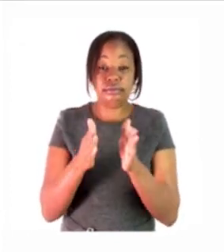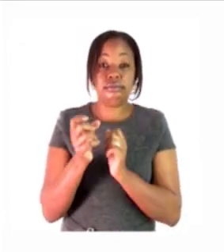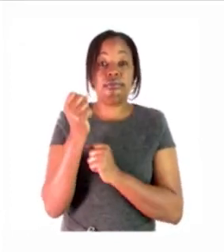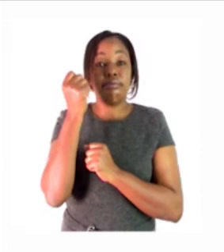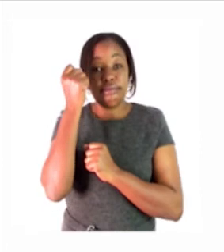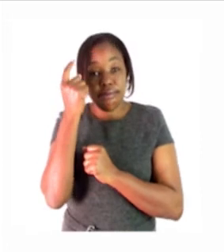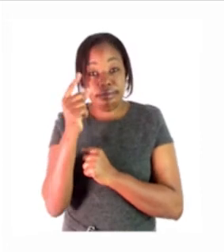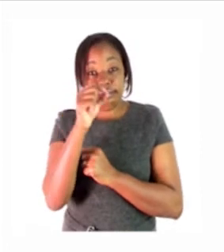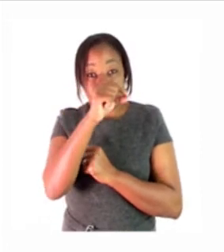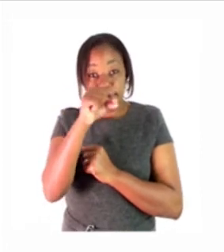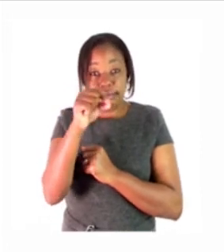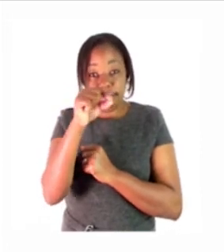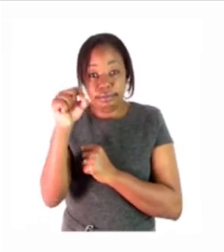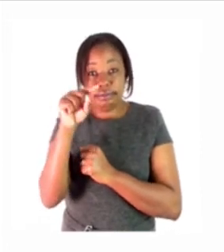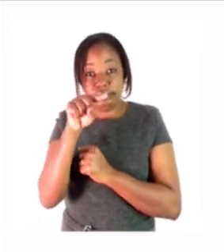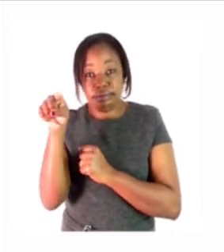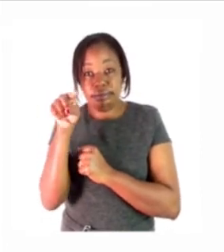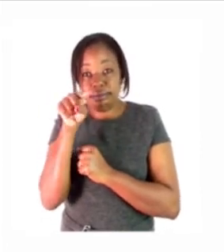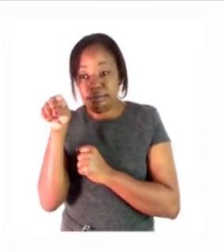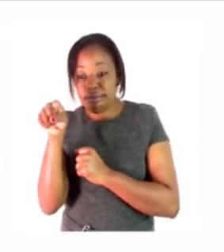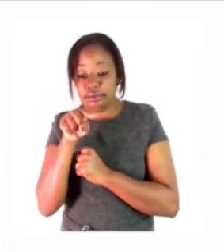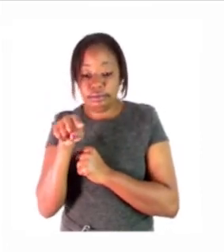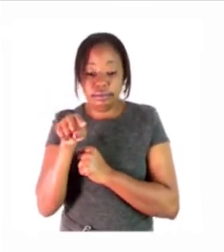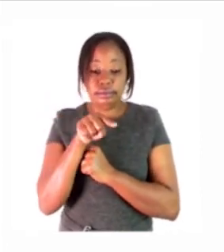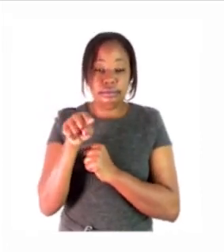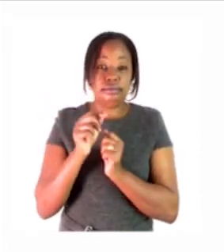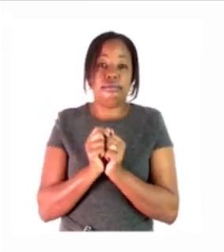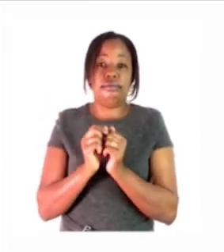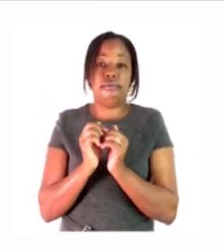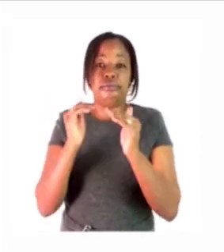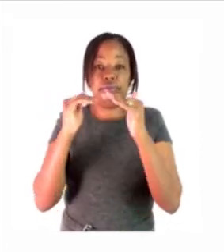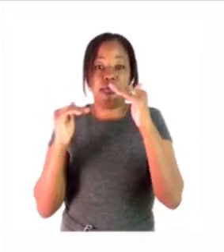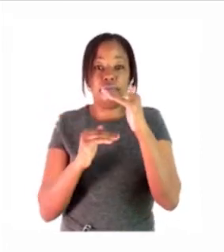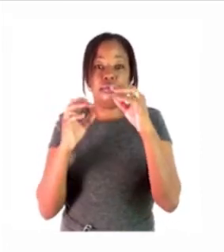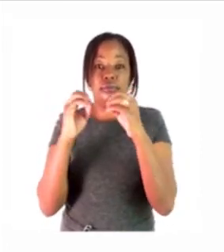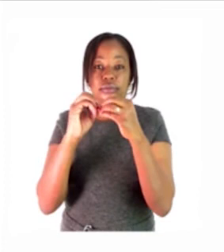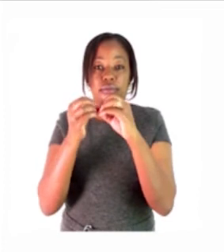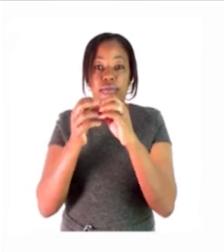which are under there and underline it for me. All right? Okay.